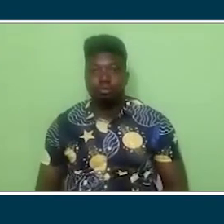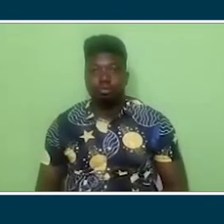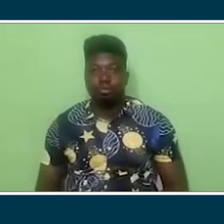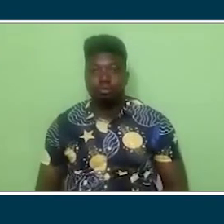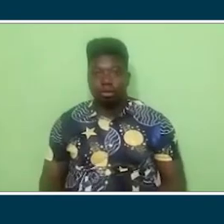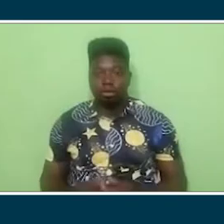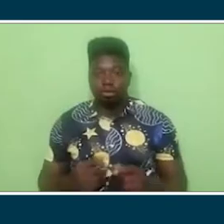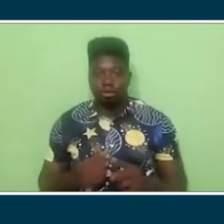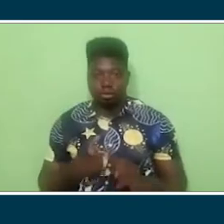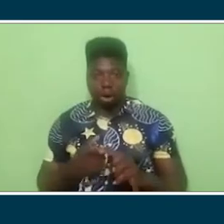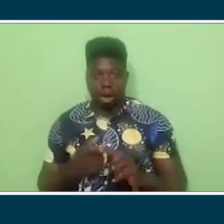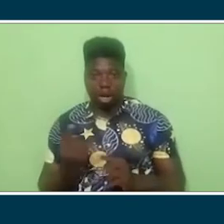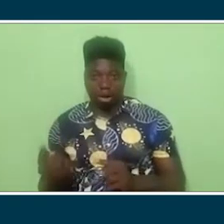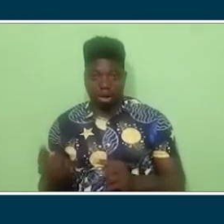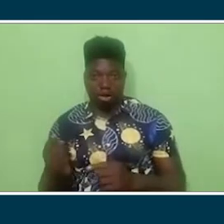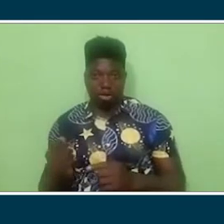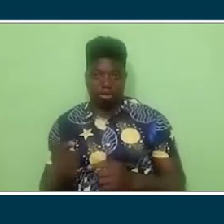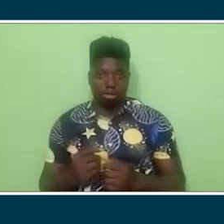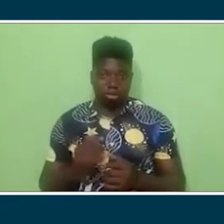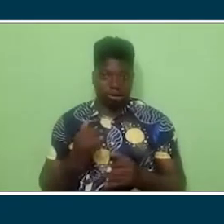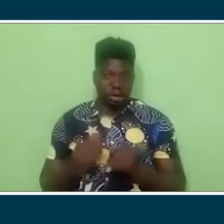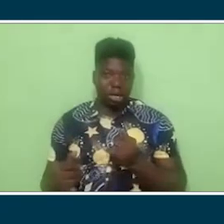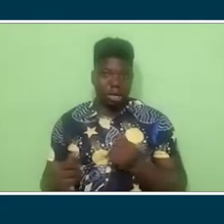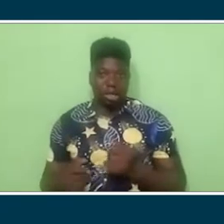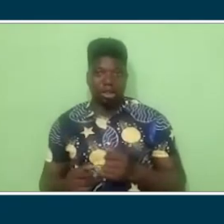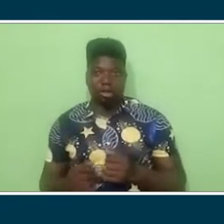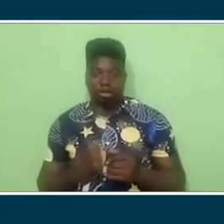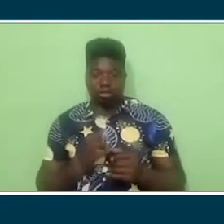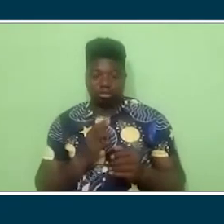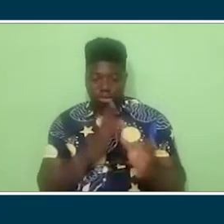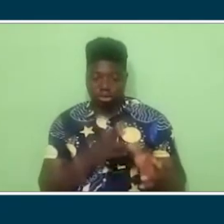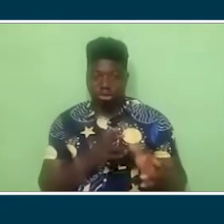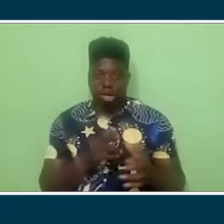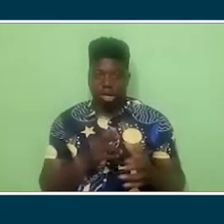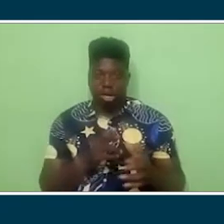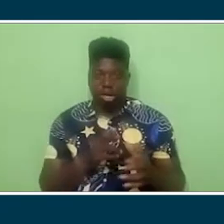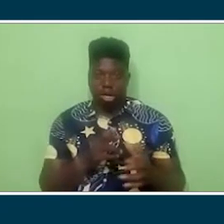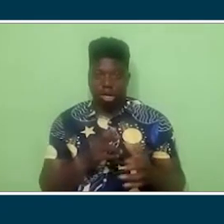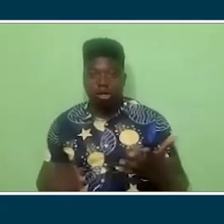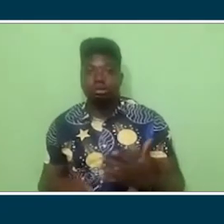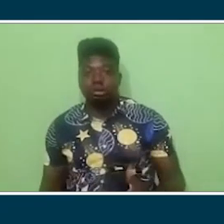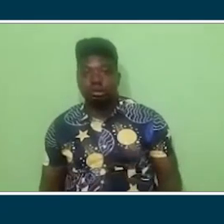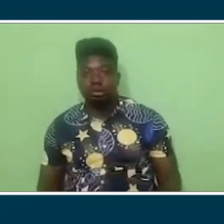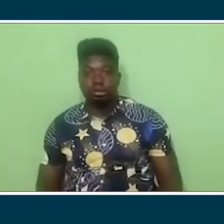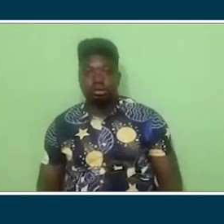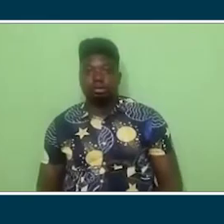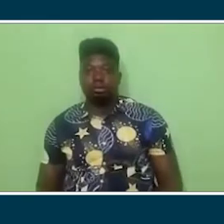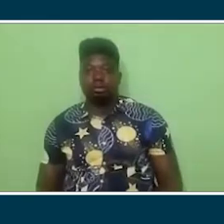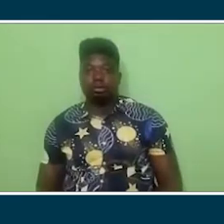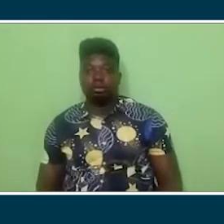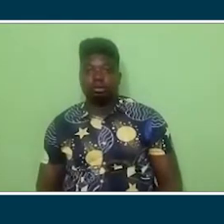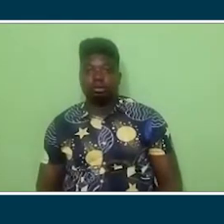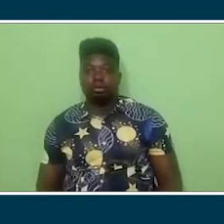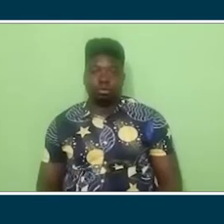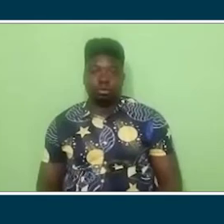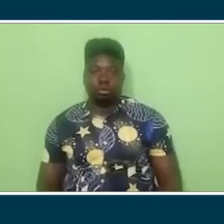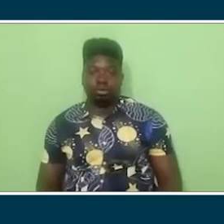is the end result of canceling. So when I think of, that habit of supremacy of we're going to